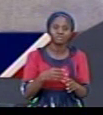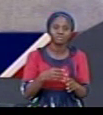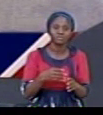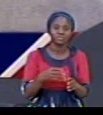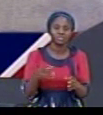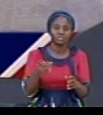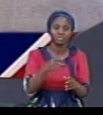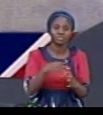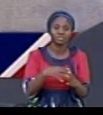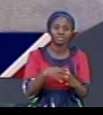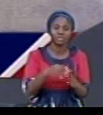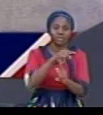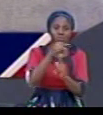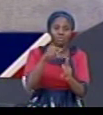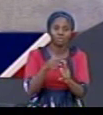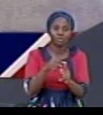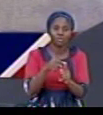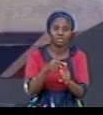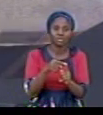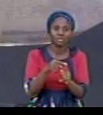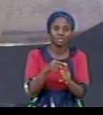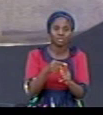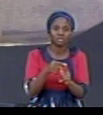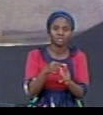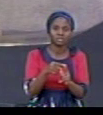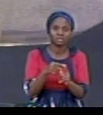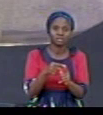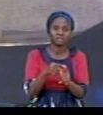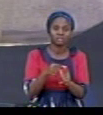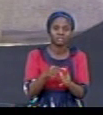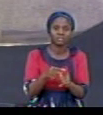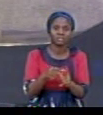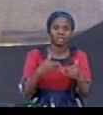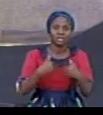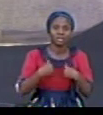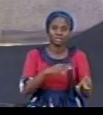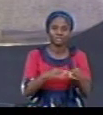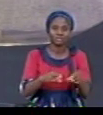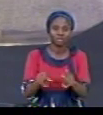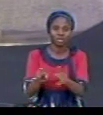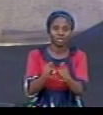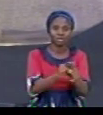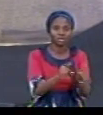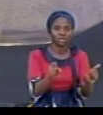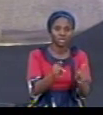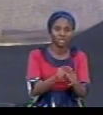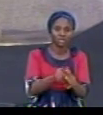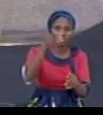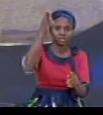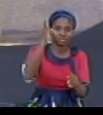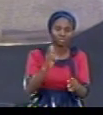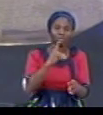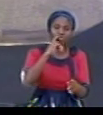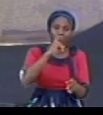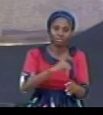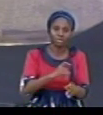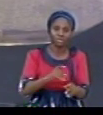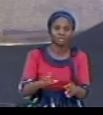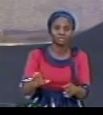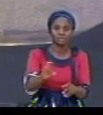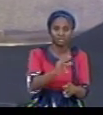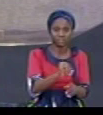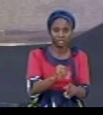Naamathite, went and did according as the Lord commanded them.